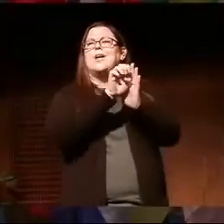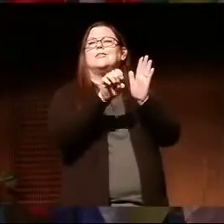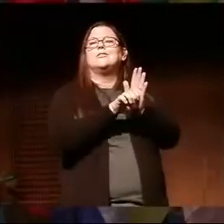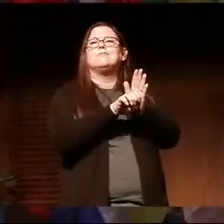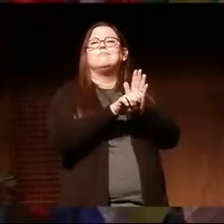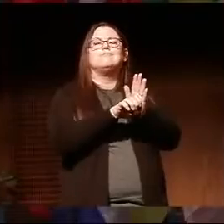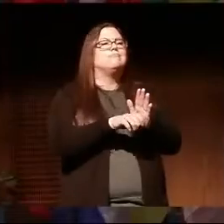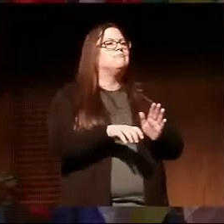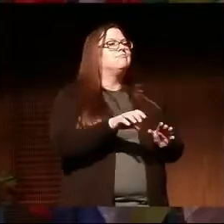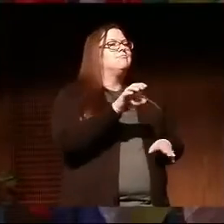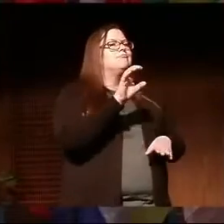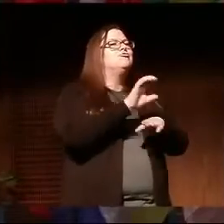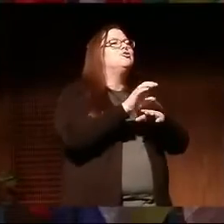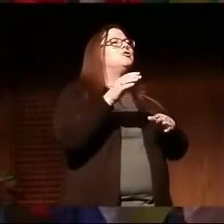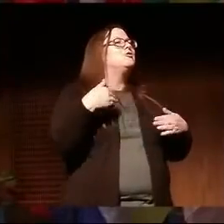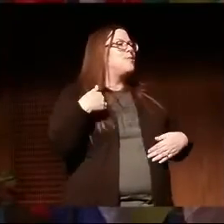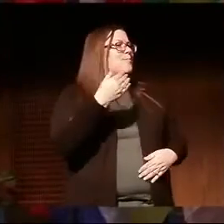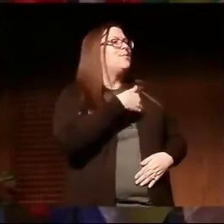church member.